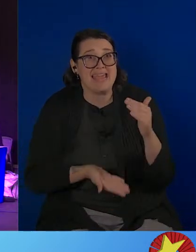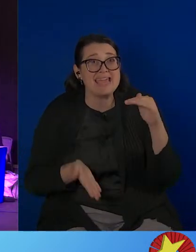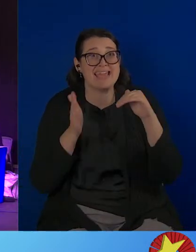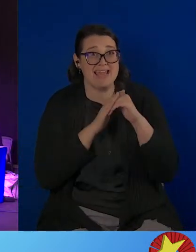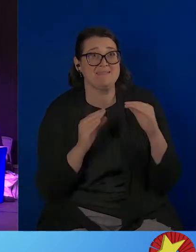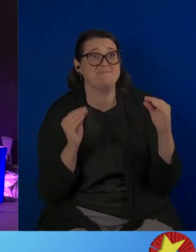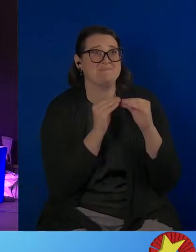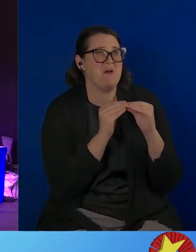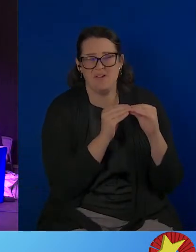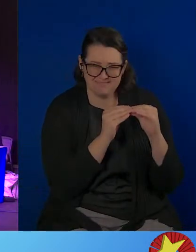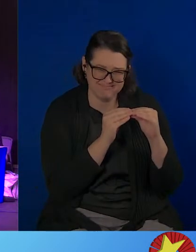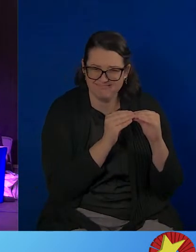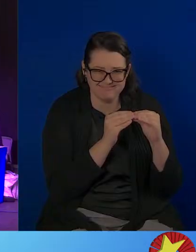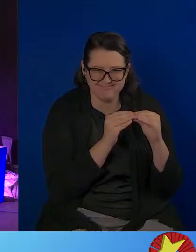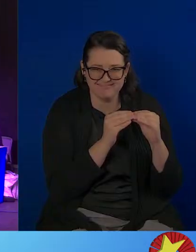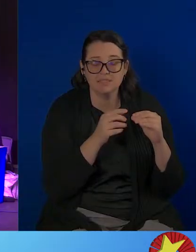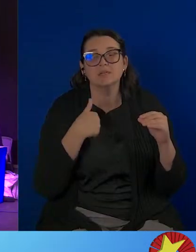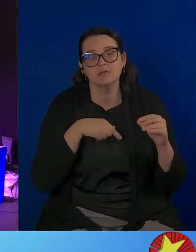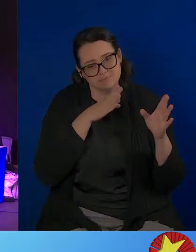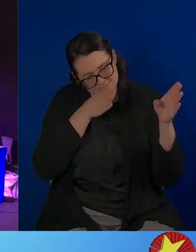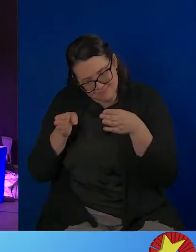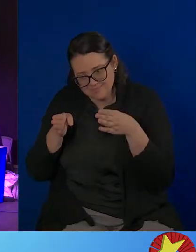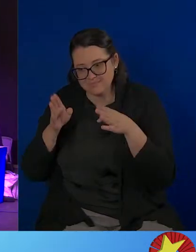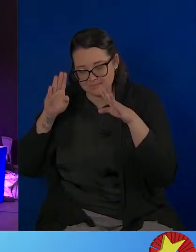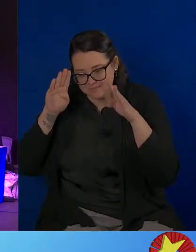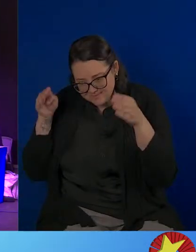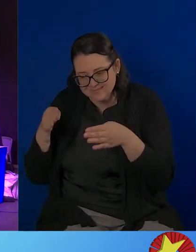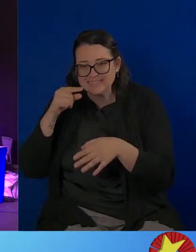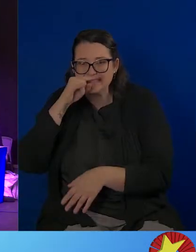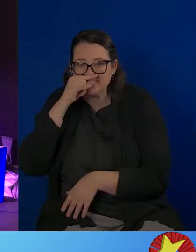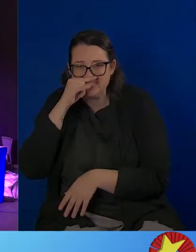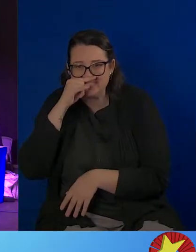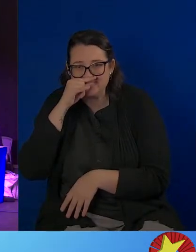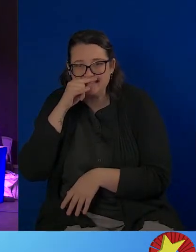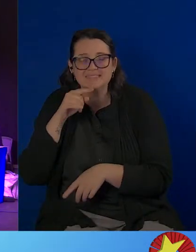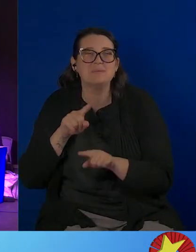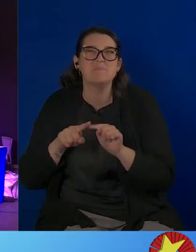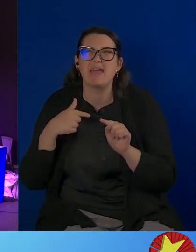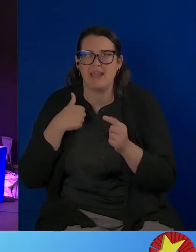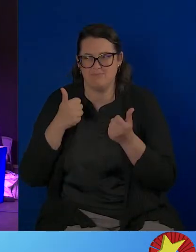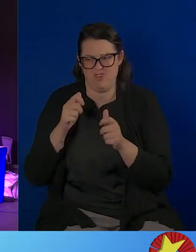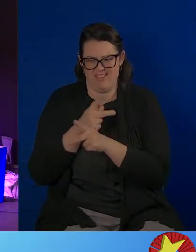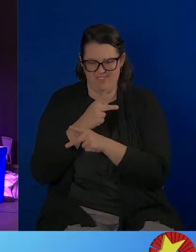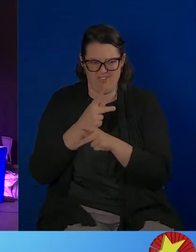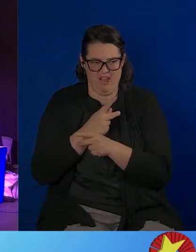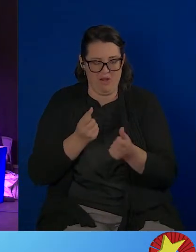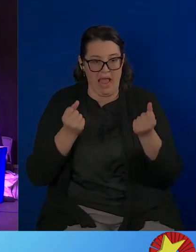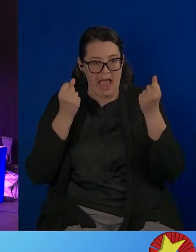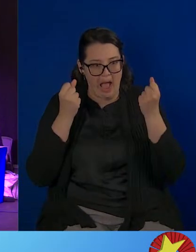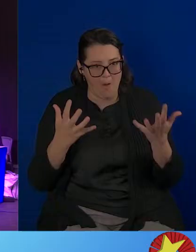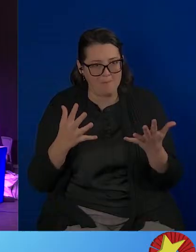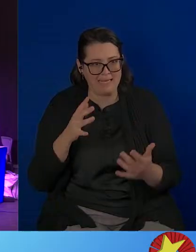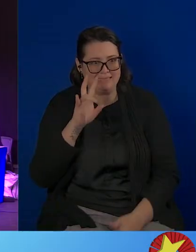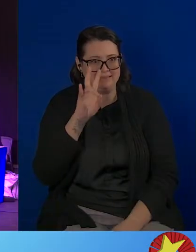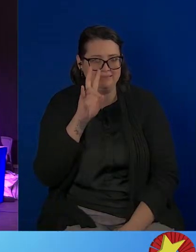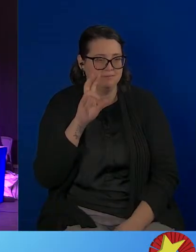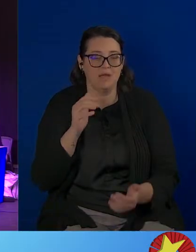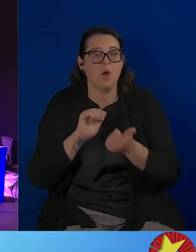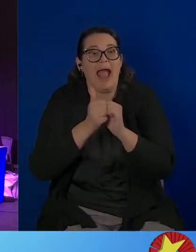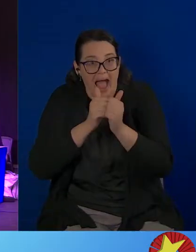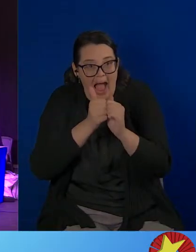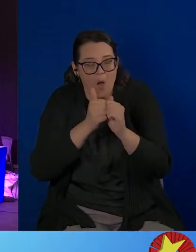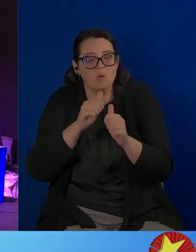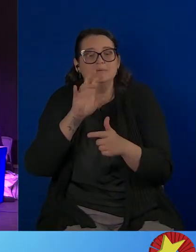the wrong thing to do. But I can't, and I'm just trying to get my head around how that many children are receiving that high level of